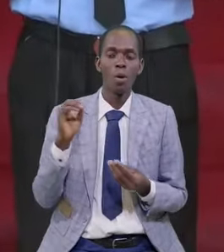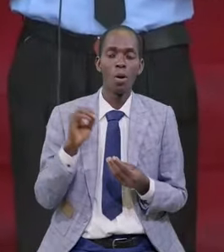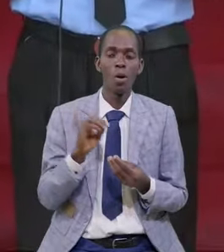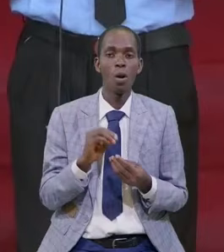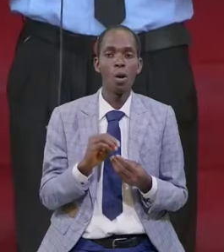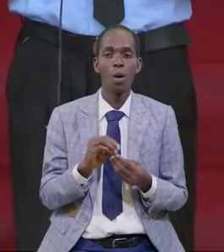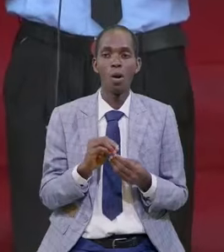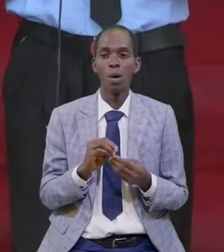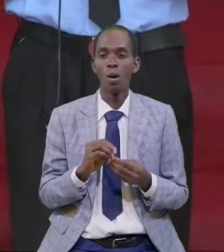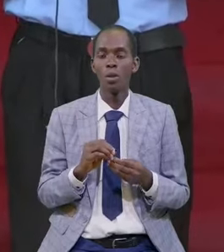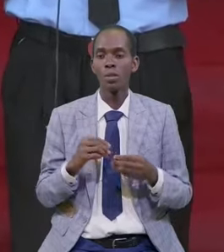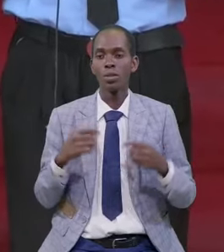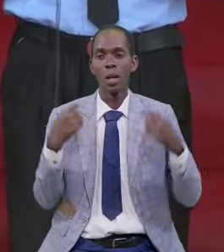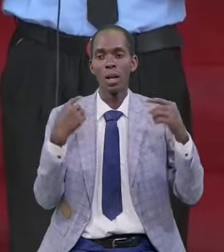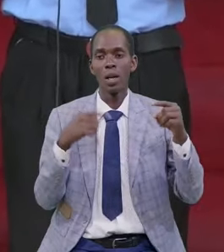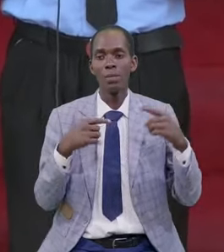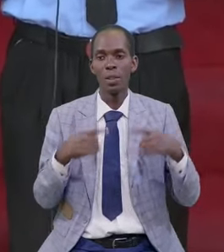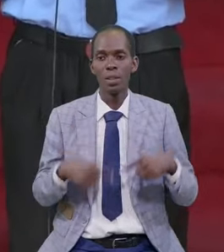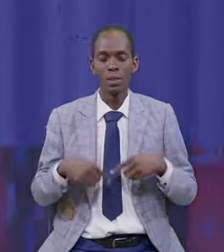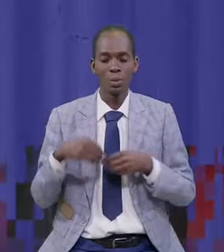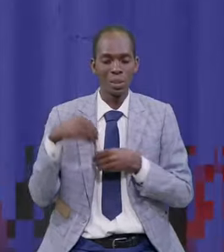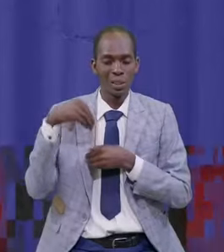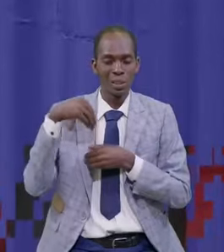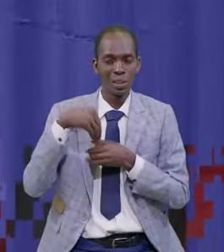more striving